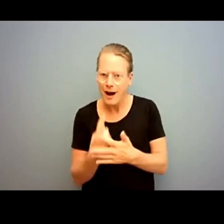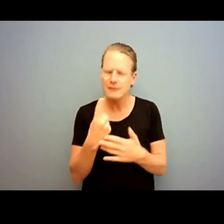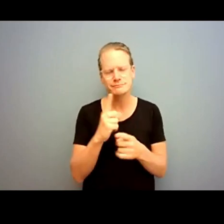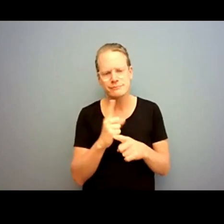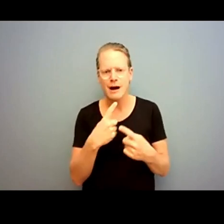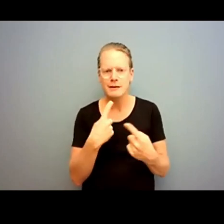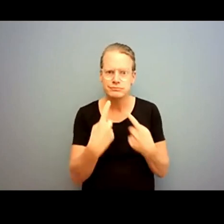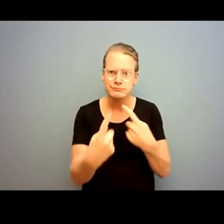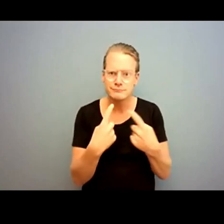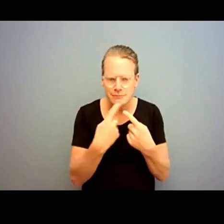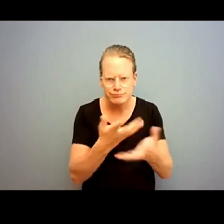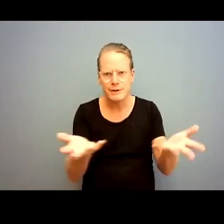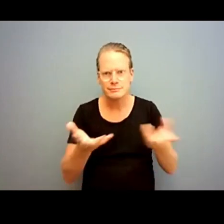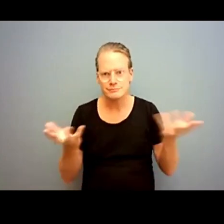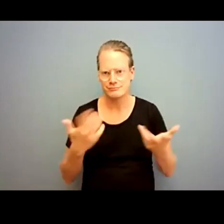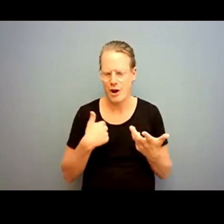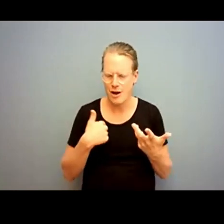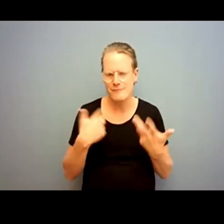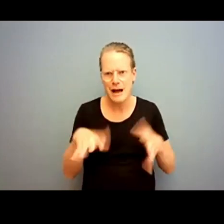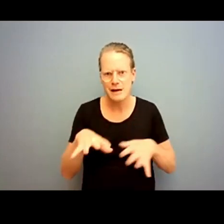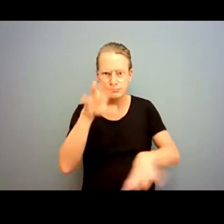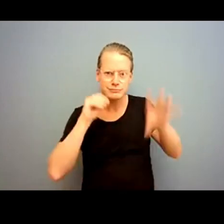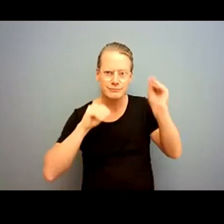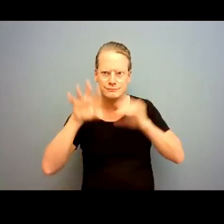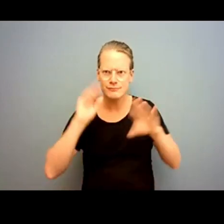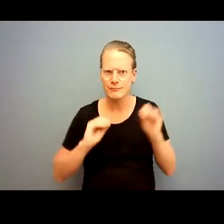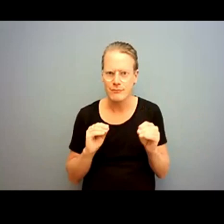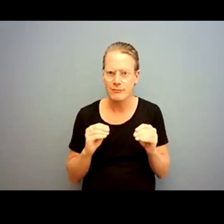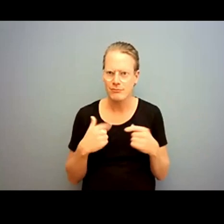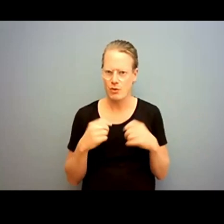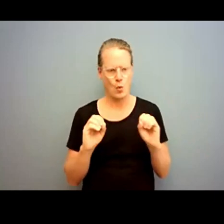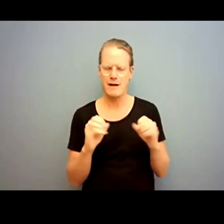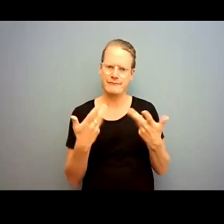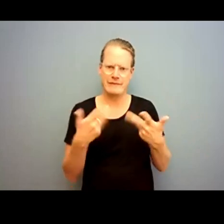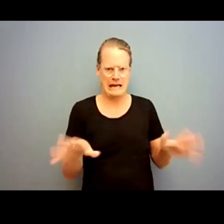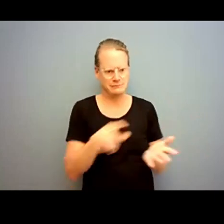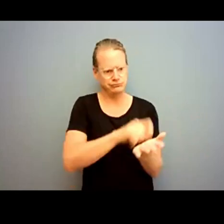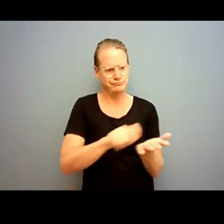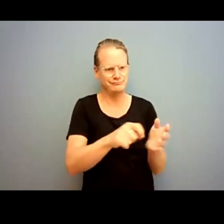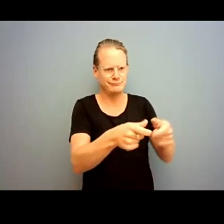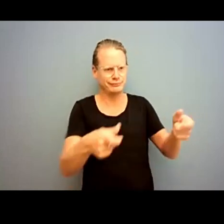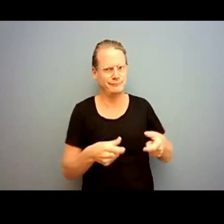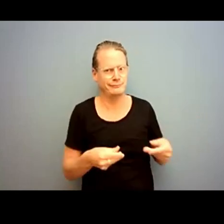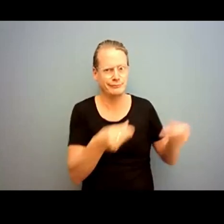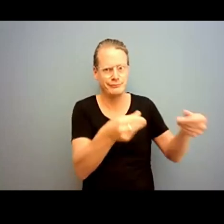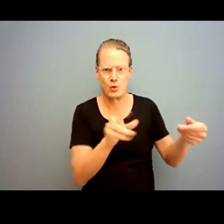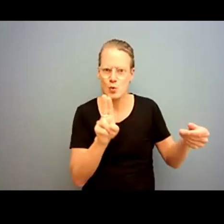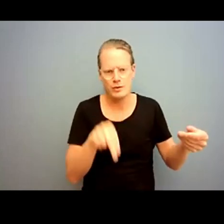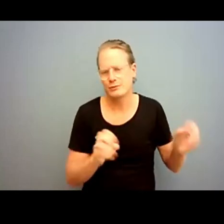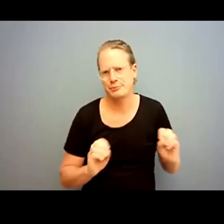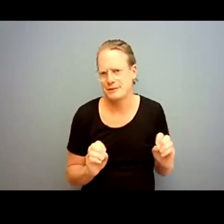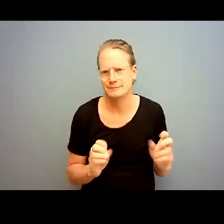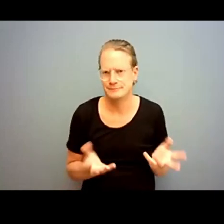importantly, to learn from you. We've just finished our first thematic report on armed conflict